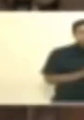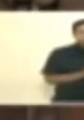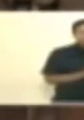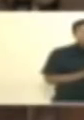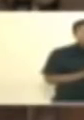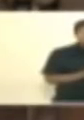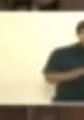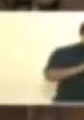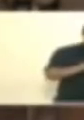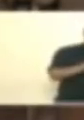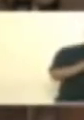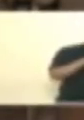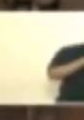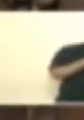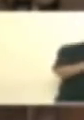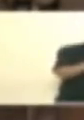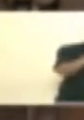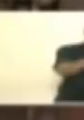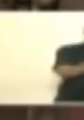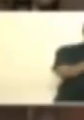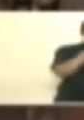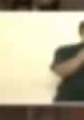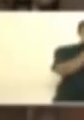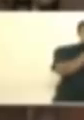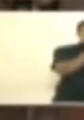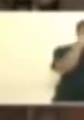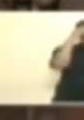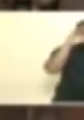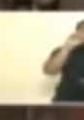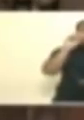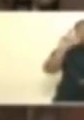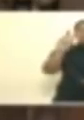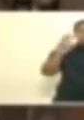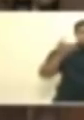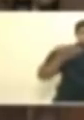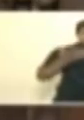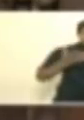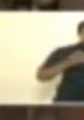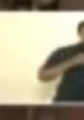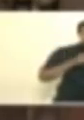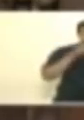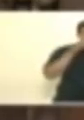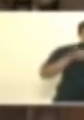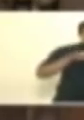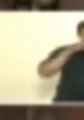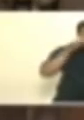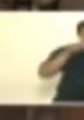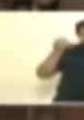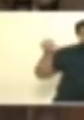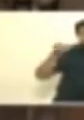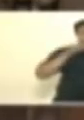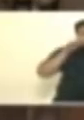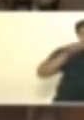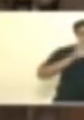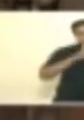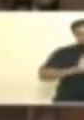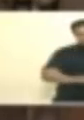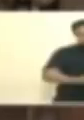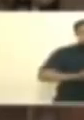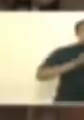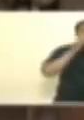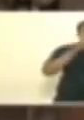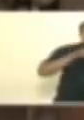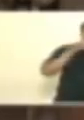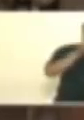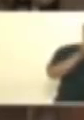tested positive for the coronavirus, COVID-19, are 34 new confirmed cases within